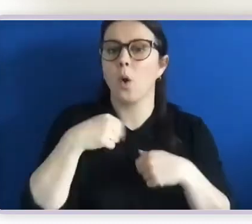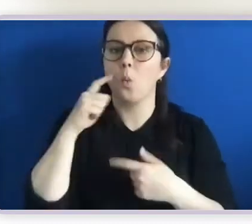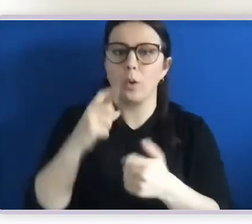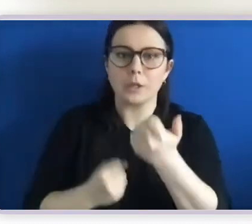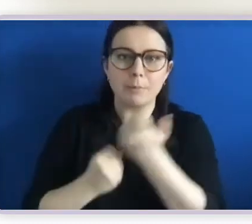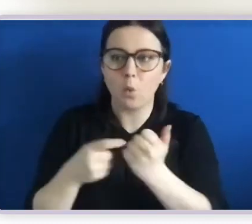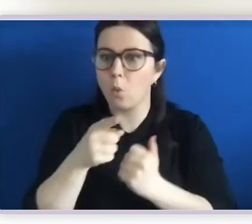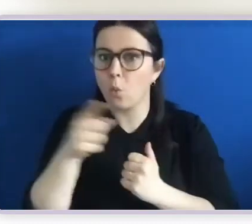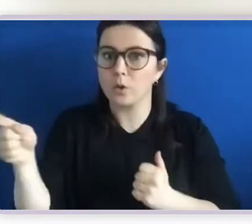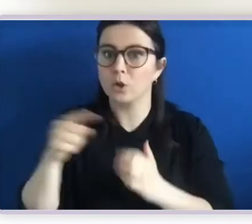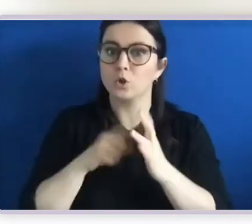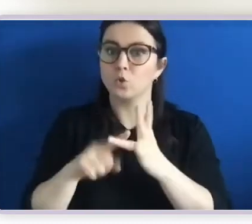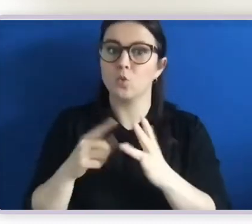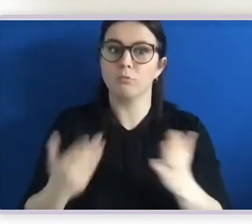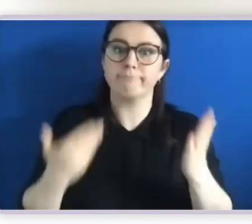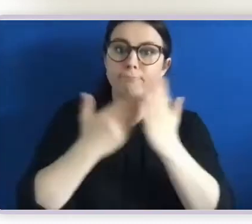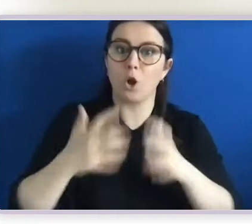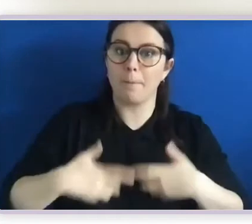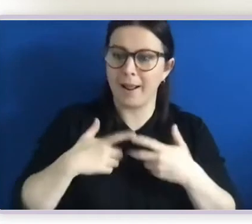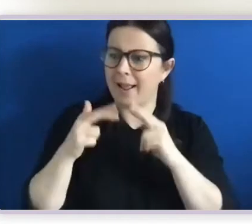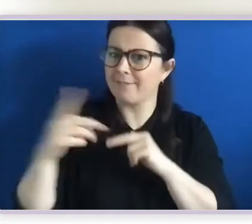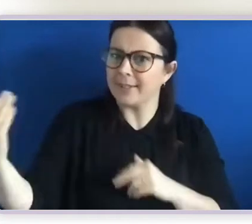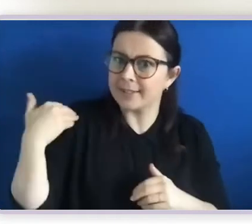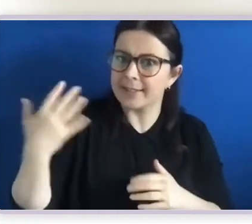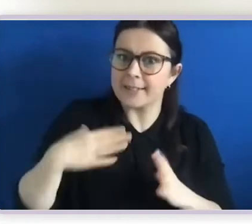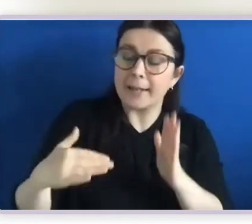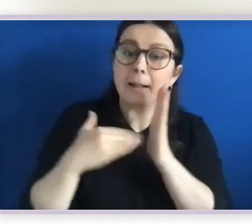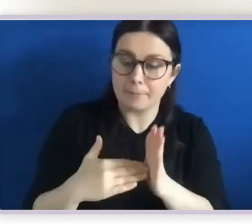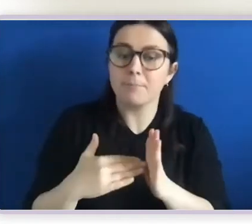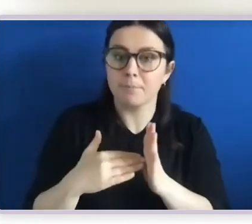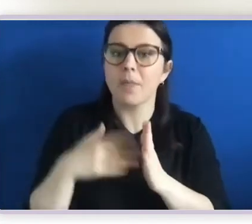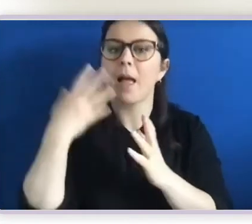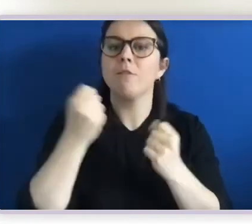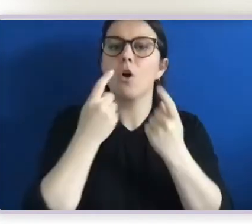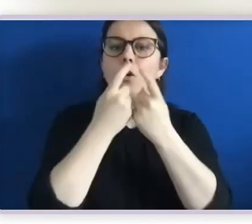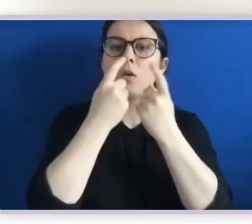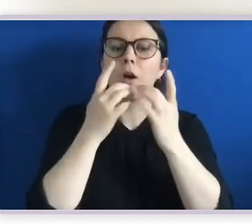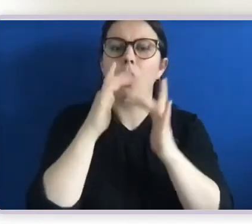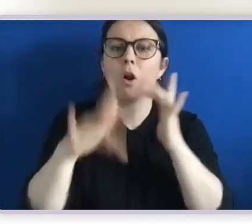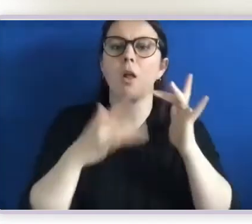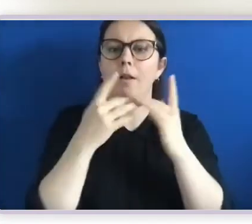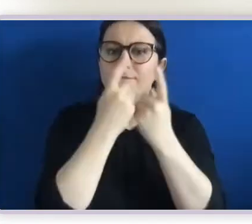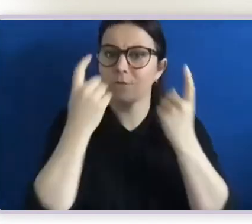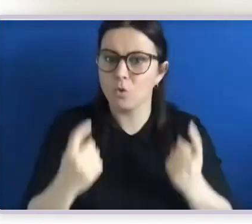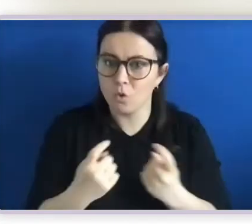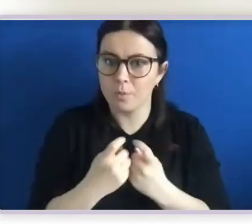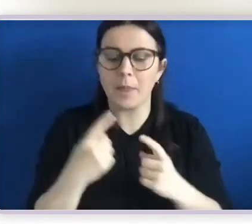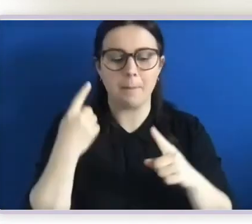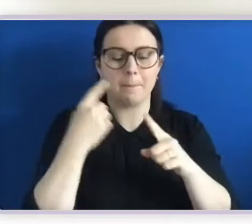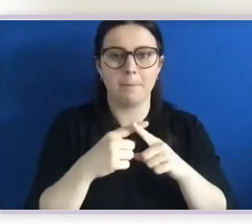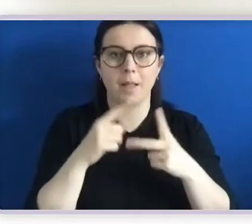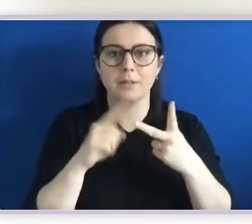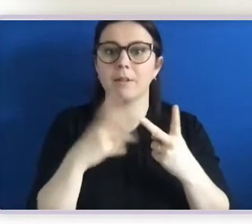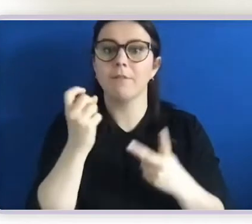lodge a complaint if they contact us. There's an online form and also our phone number, which I've got in